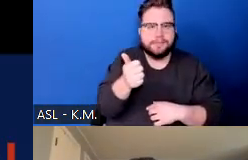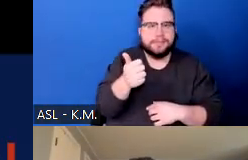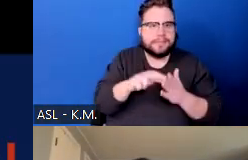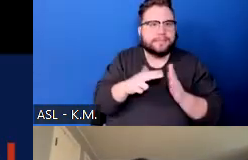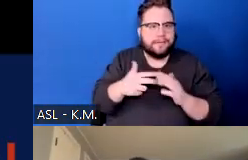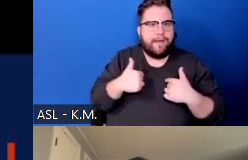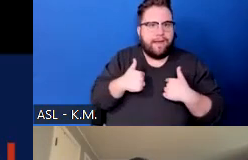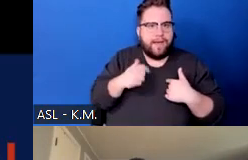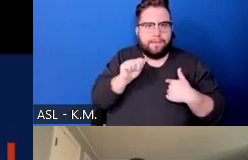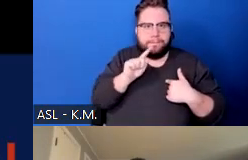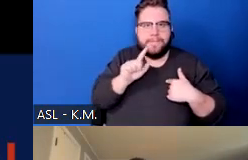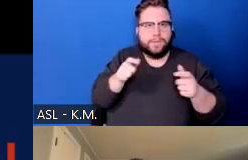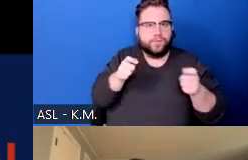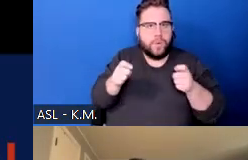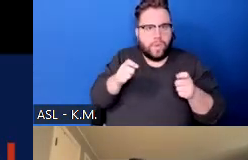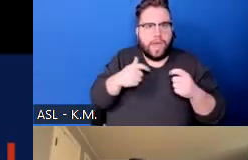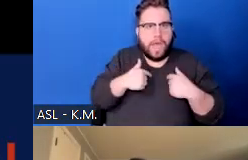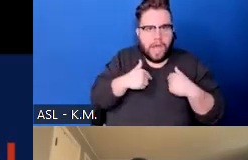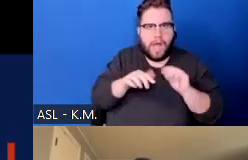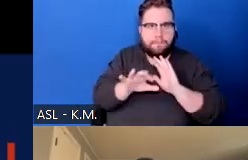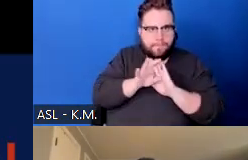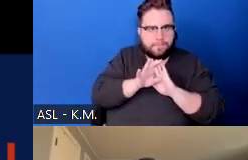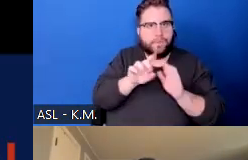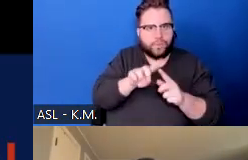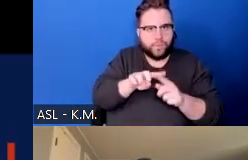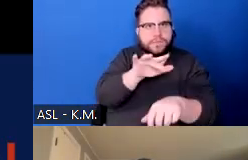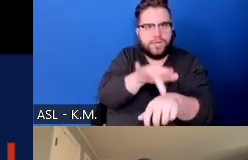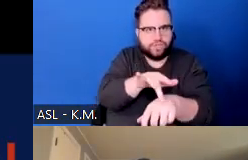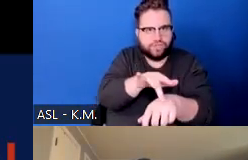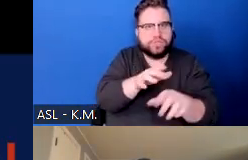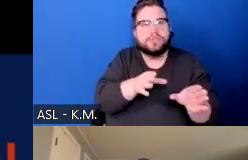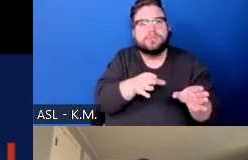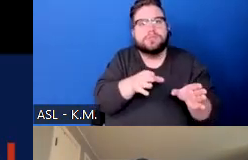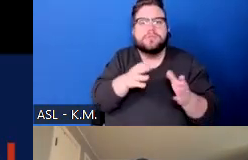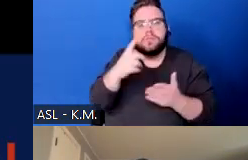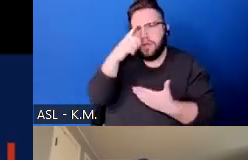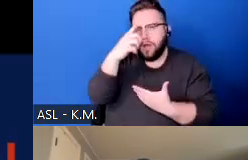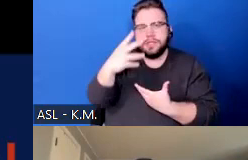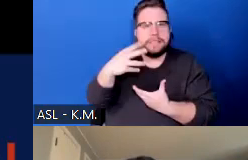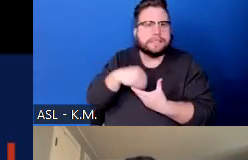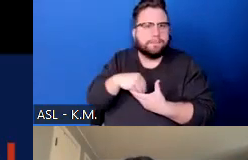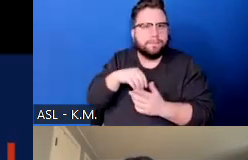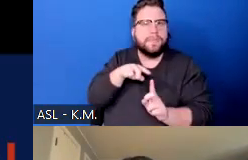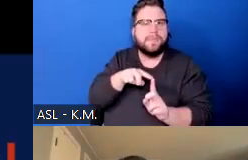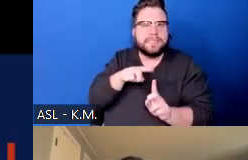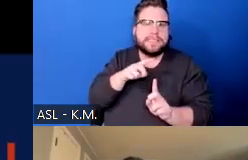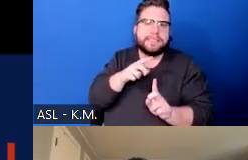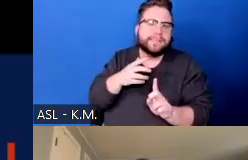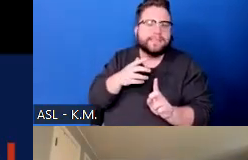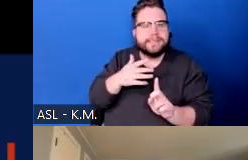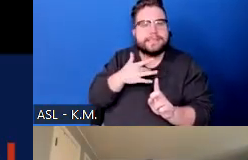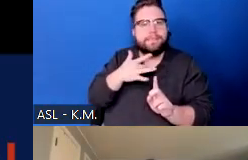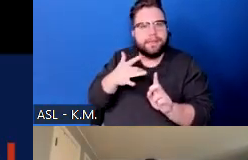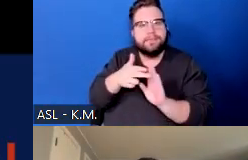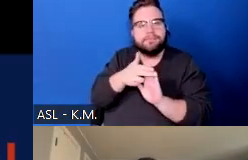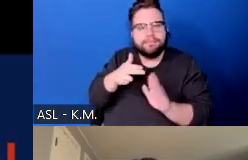in control because I'm the one initiating the touch. And in autism, this is often associated with tactile seeking behaviors. So